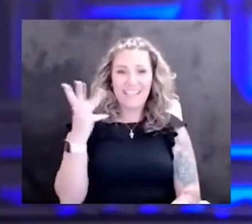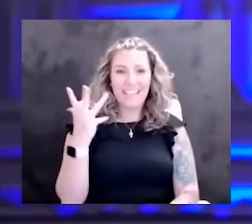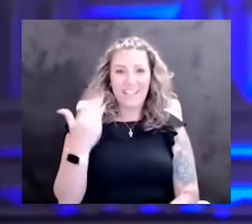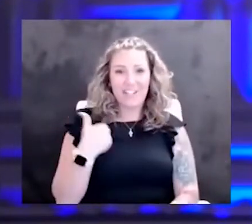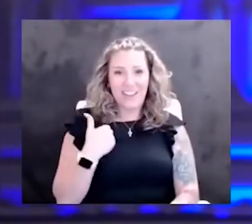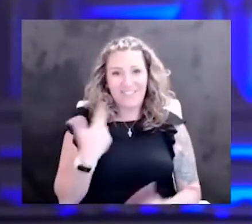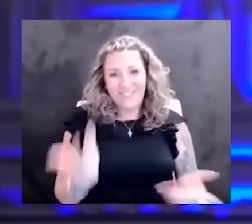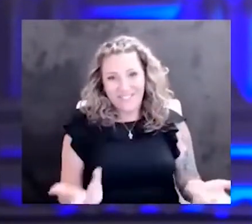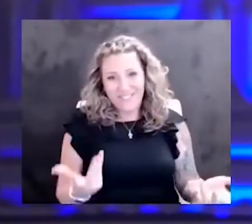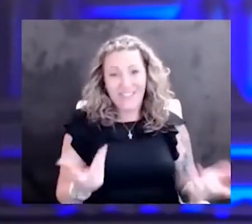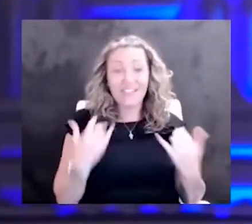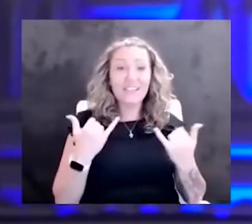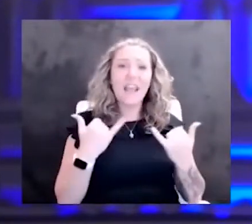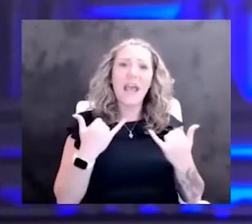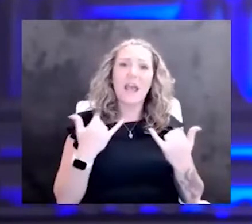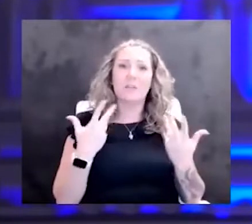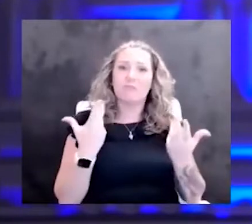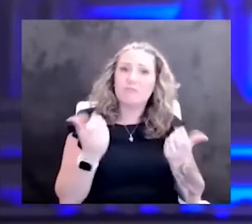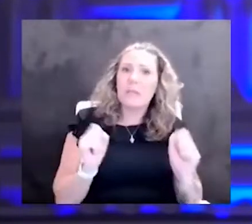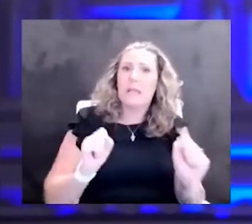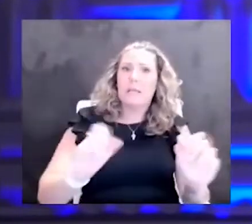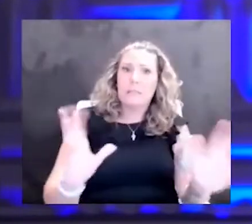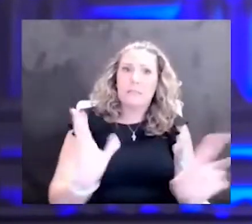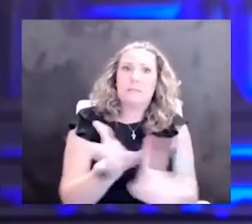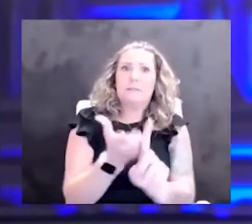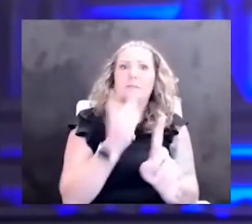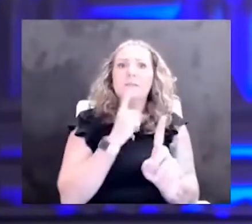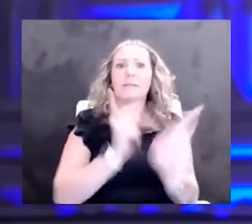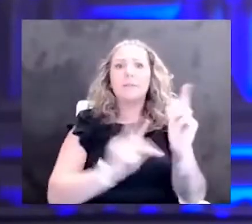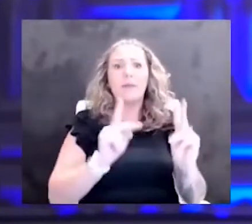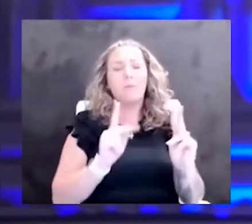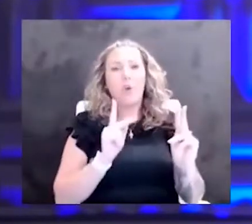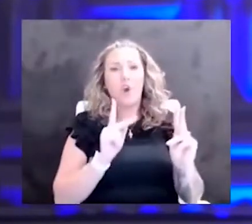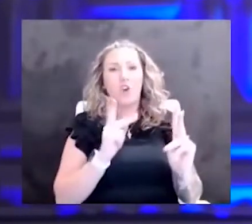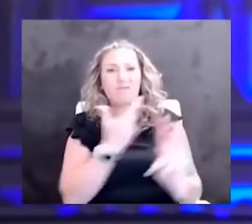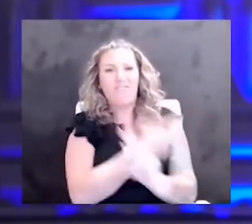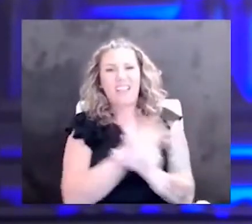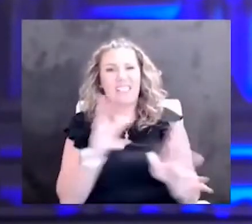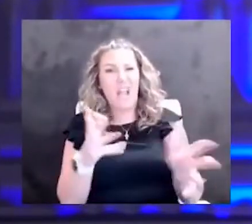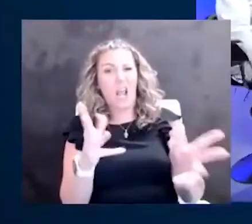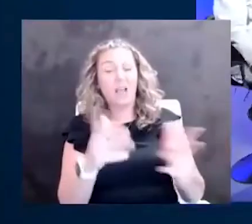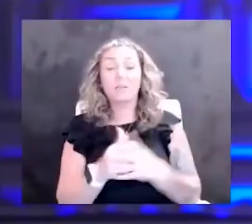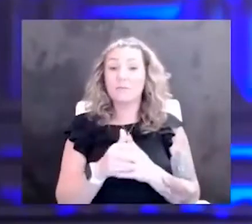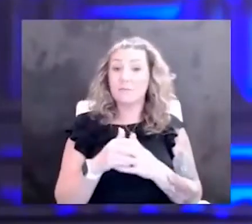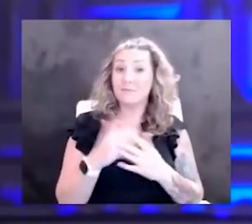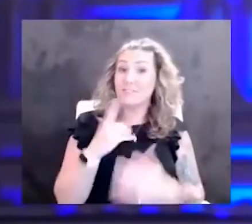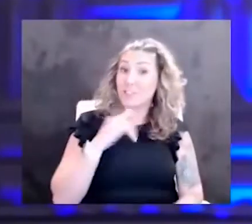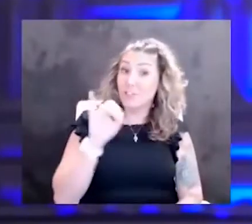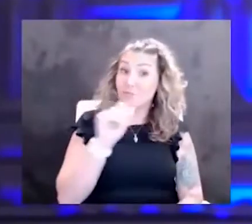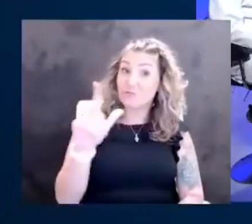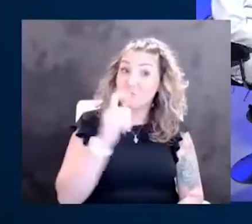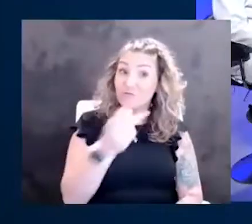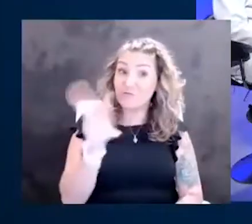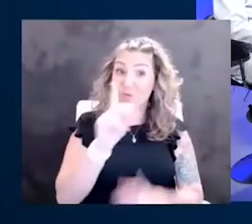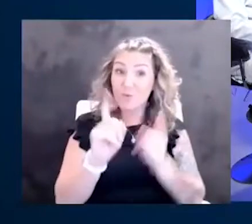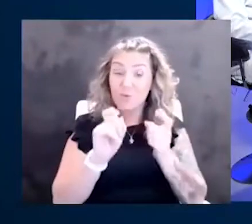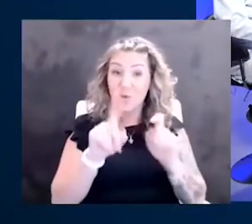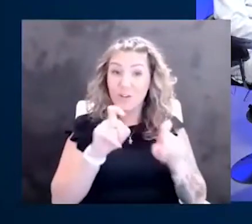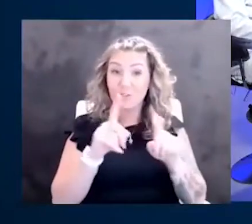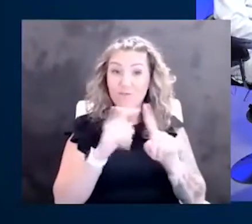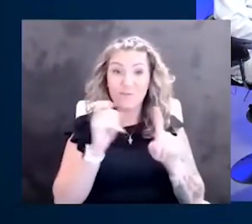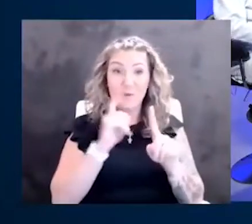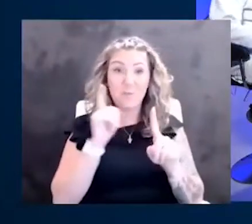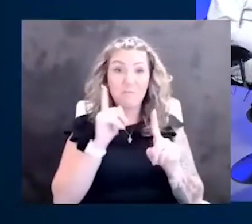really are working on those people who are vaccine hesitant. Yeah, such a big deal. Well, Jill, I bet there are a few questions out there from our listeners and our